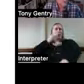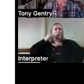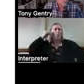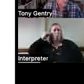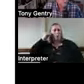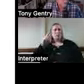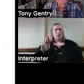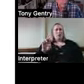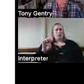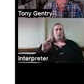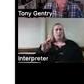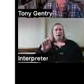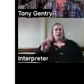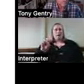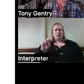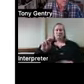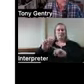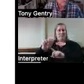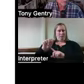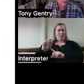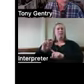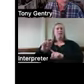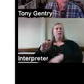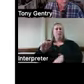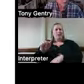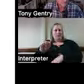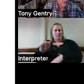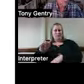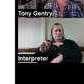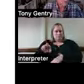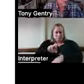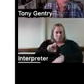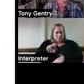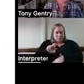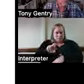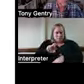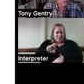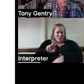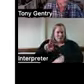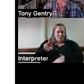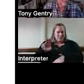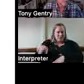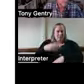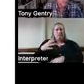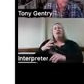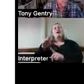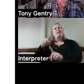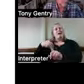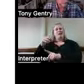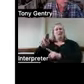Rehabilitation Engineering and Assistive Technology Society of North America, offers an ATP